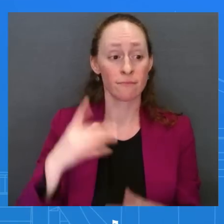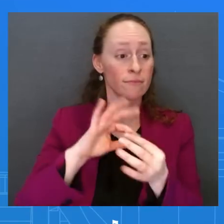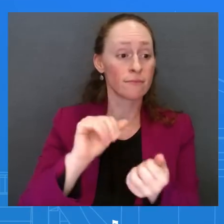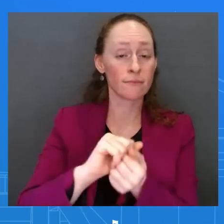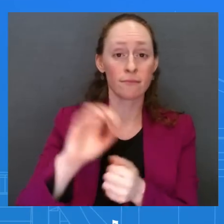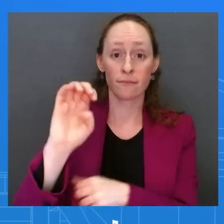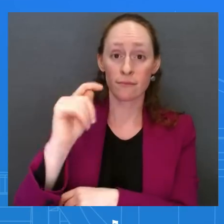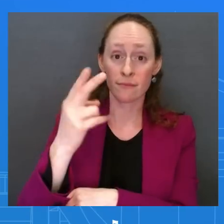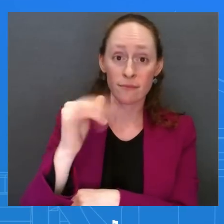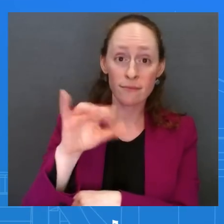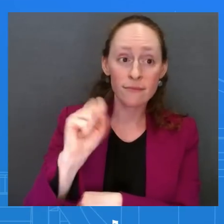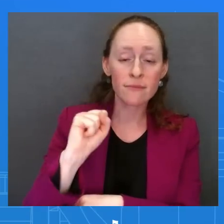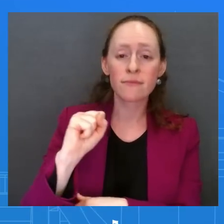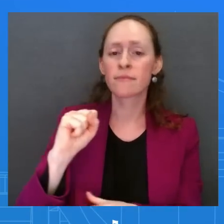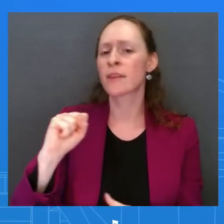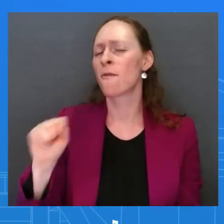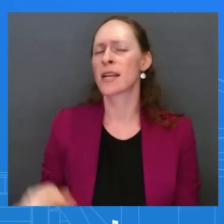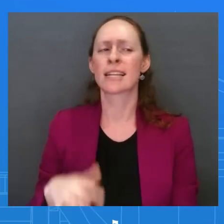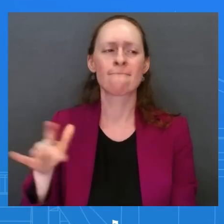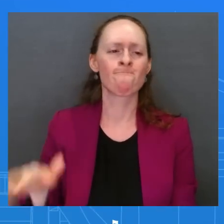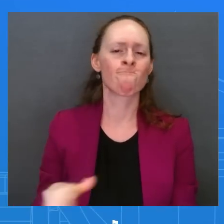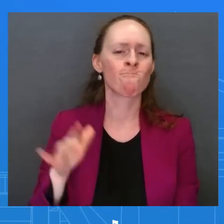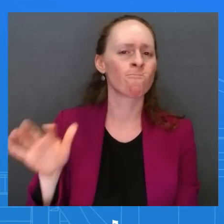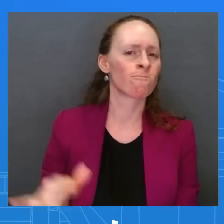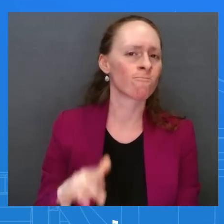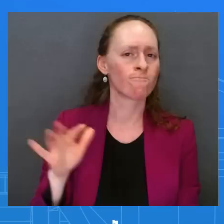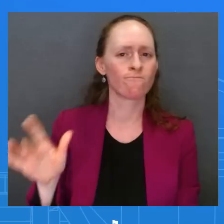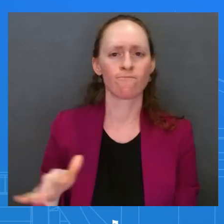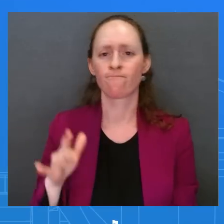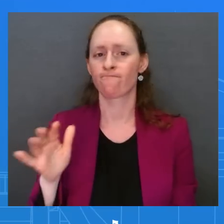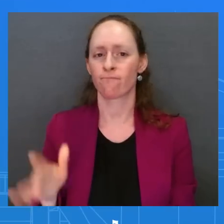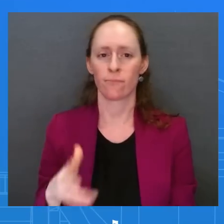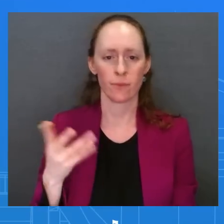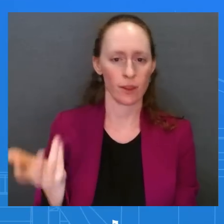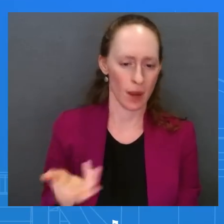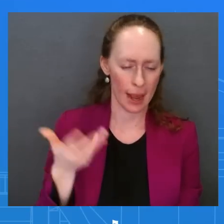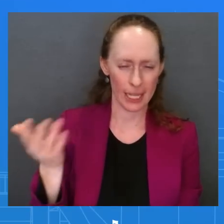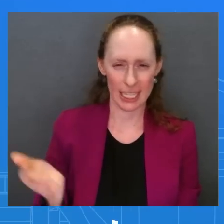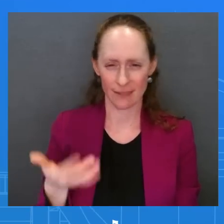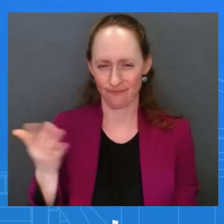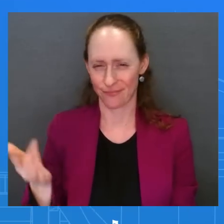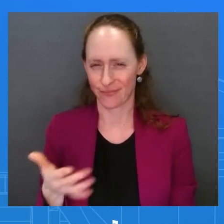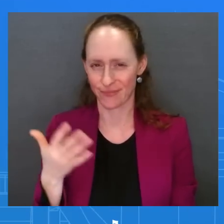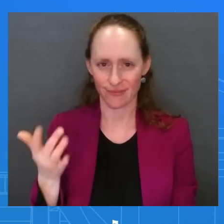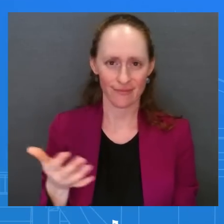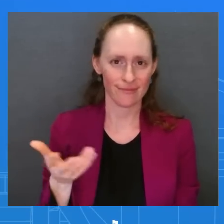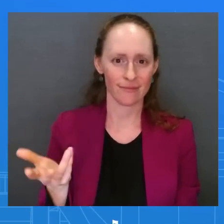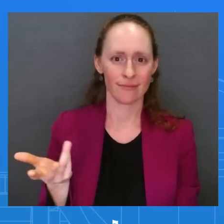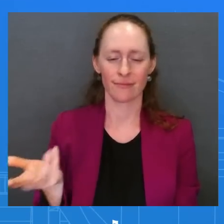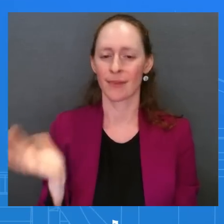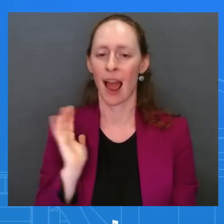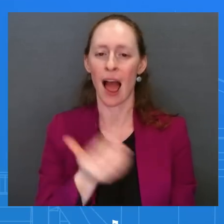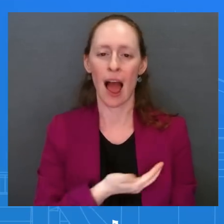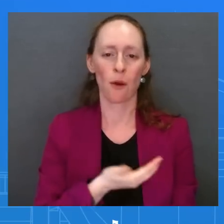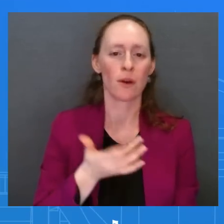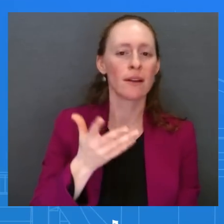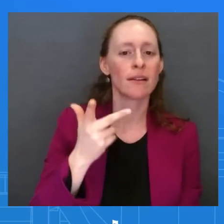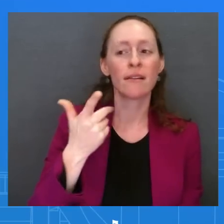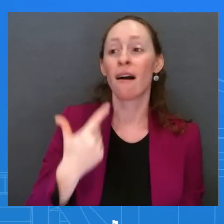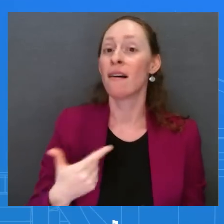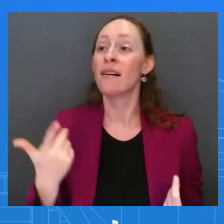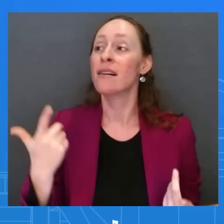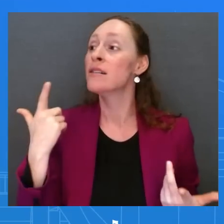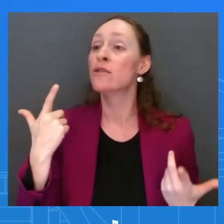kind of move about and how we respect clearly the government ethics here. This